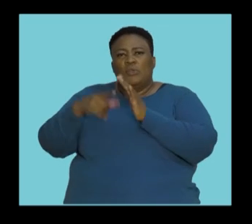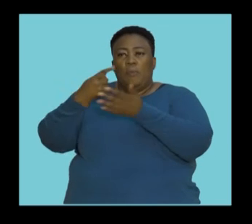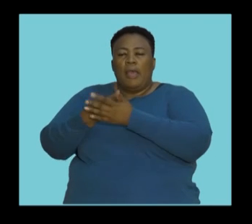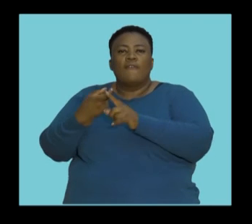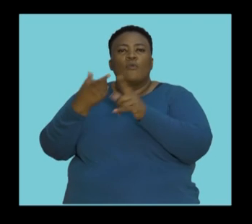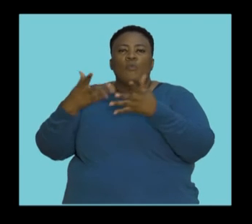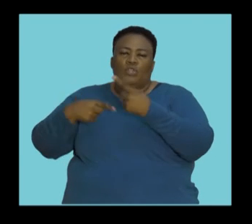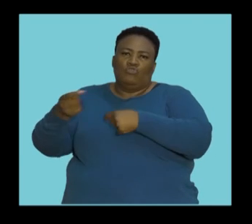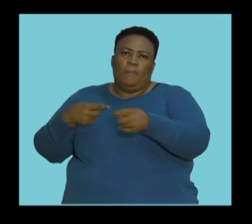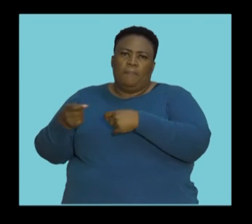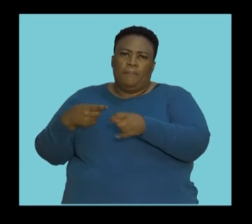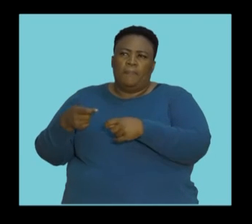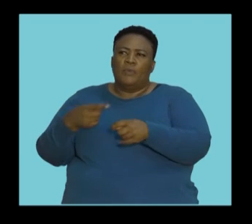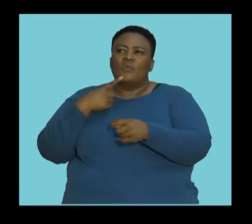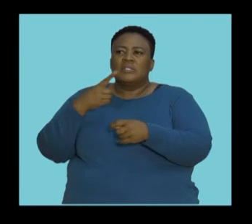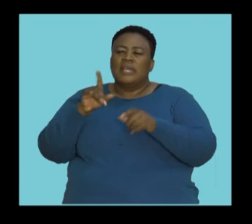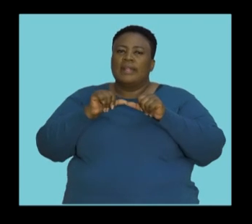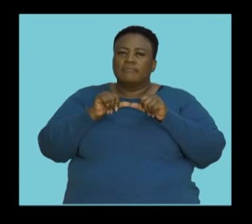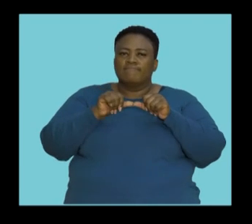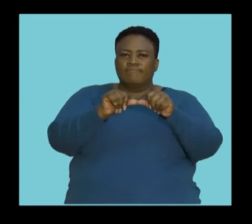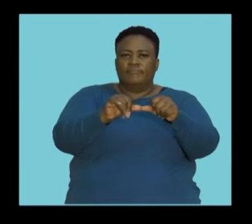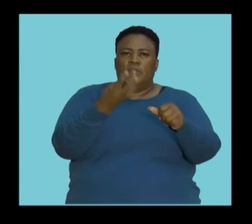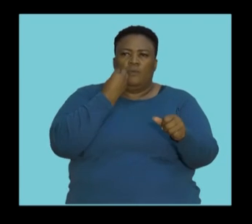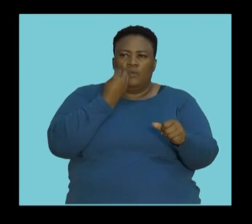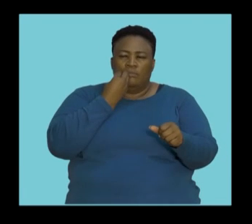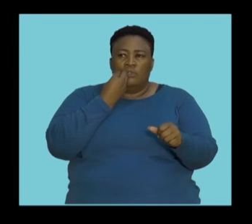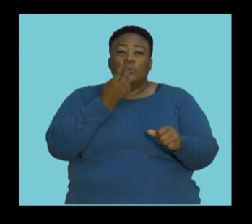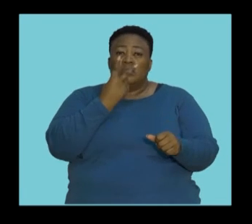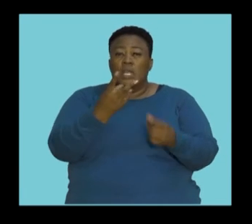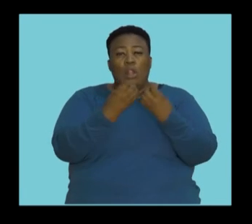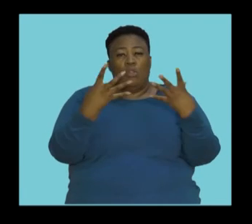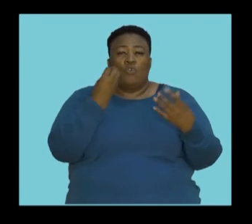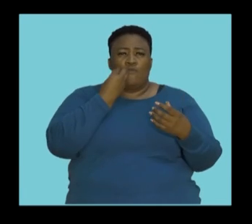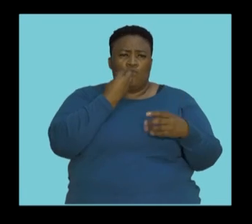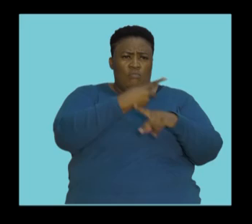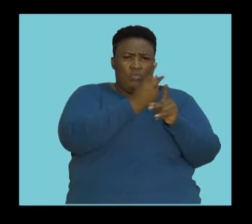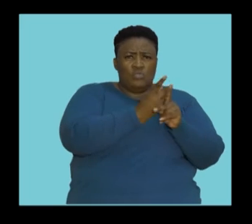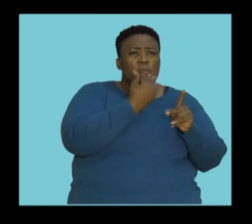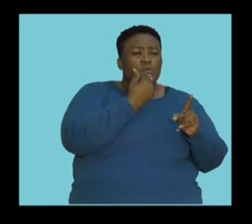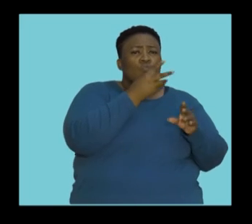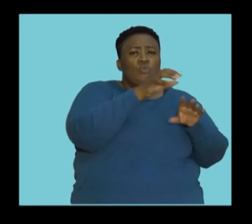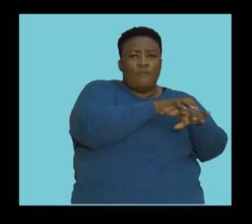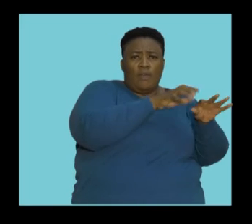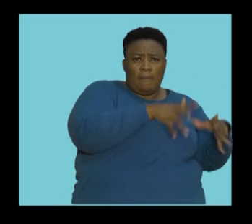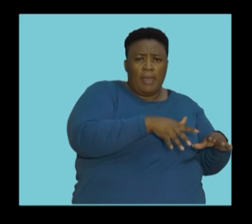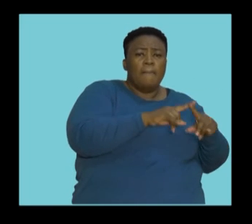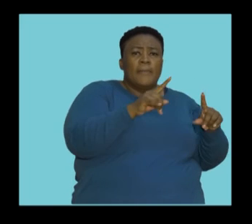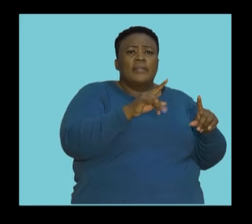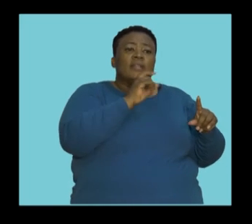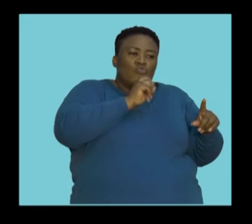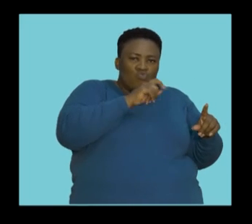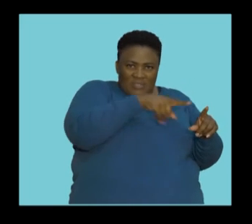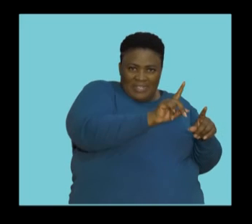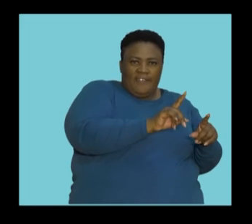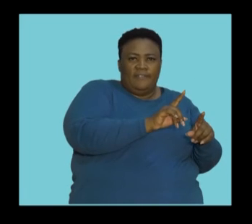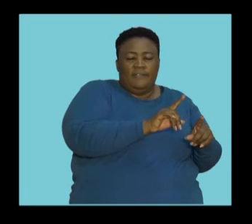bought from supermarkets. So we refer to that as being subsistence consumption. And we see that there's a lot of food that is produced by the farmers and